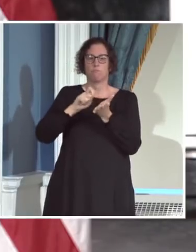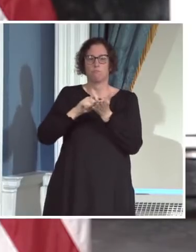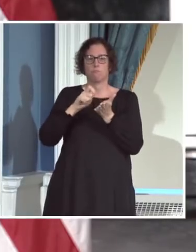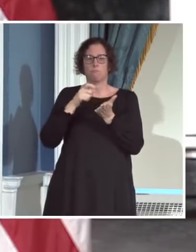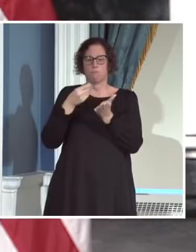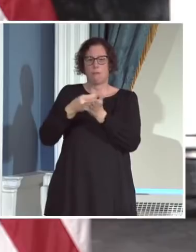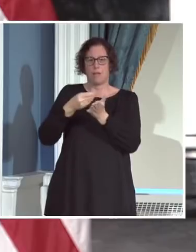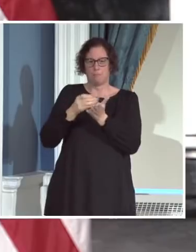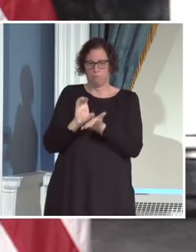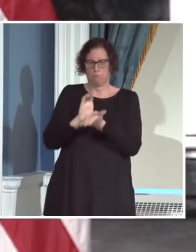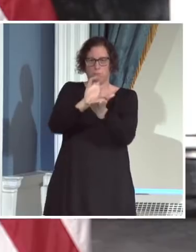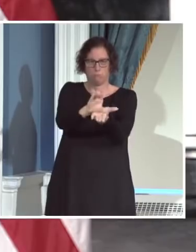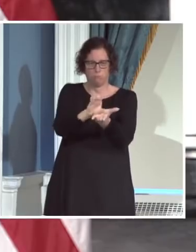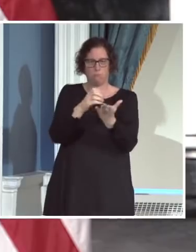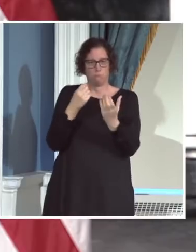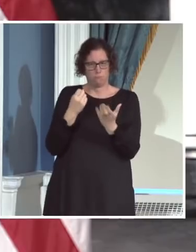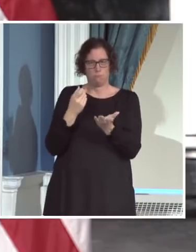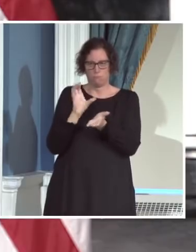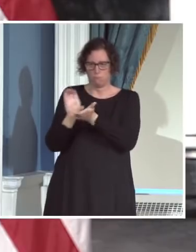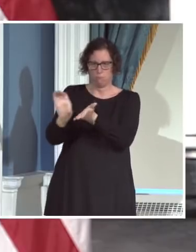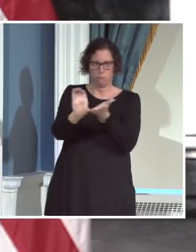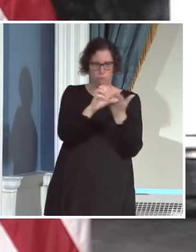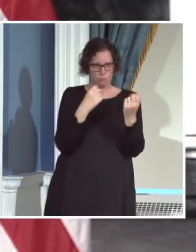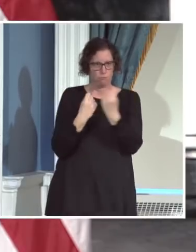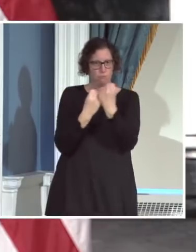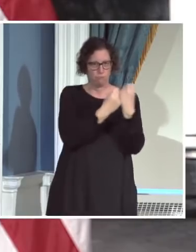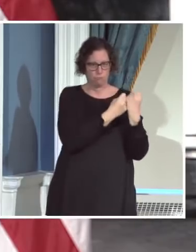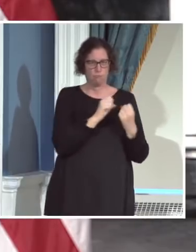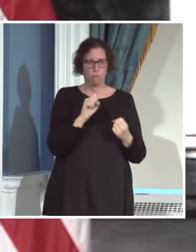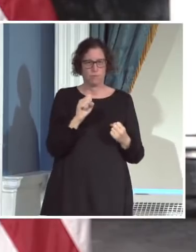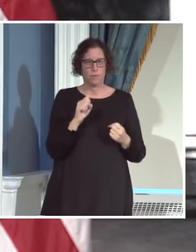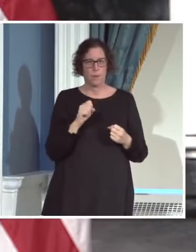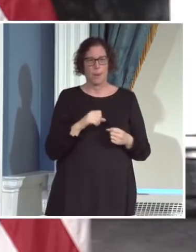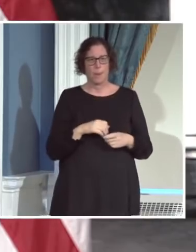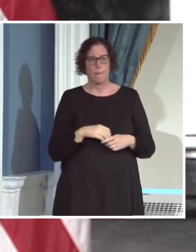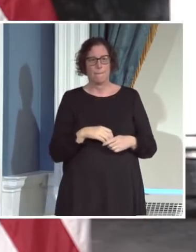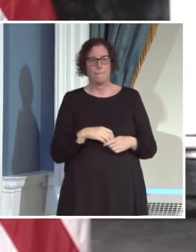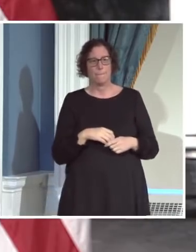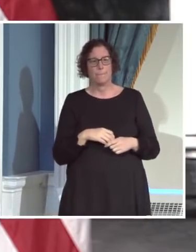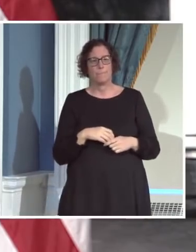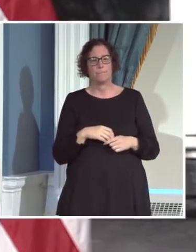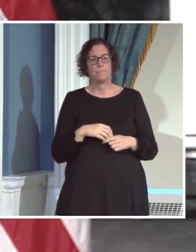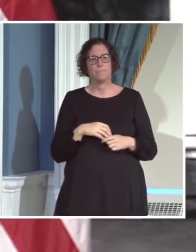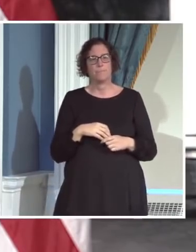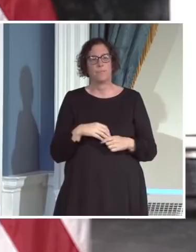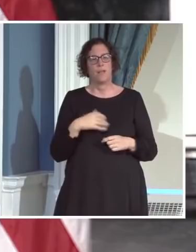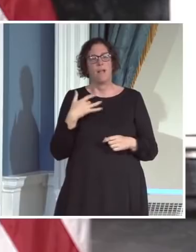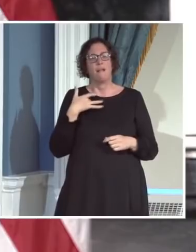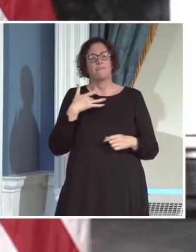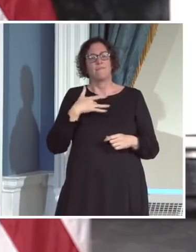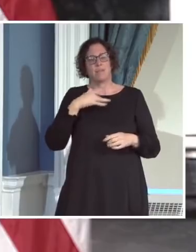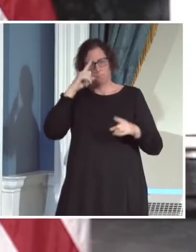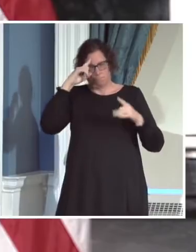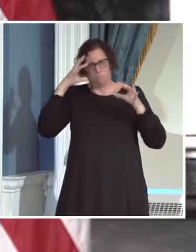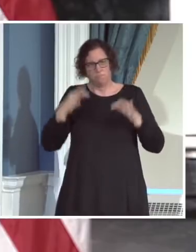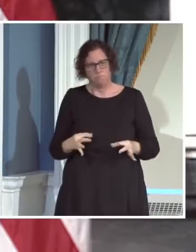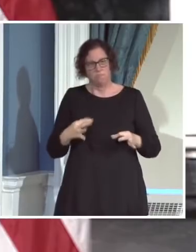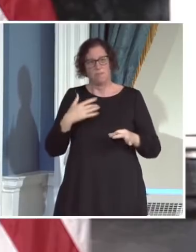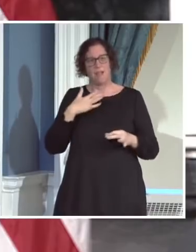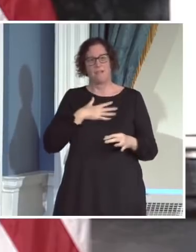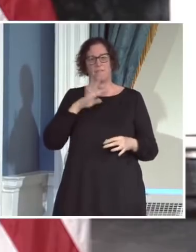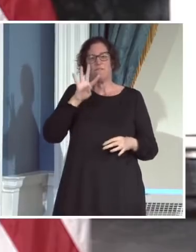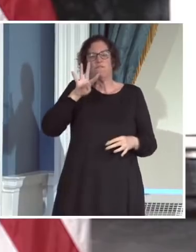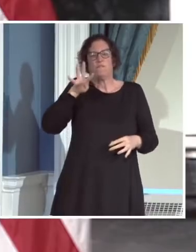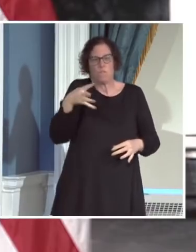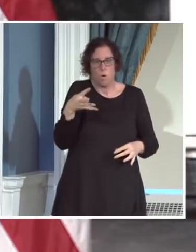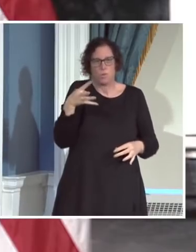help the state government in particular. And I am convinced there will be a fourth stimulus. So I think beyond just the